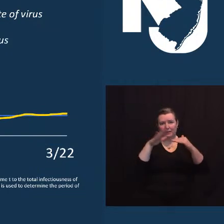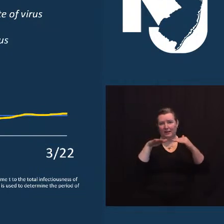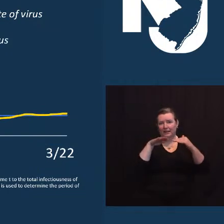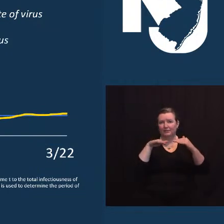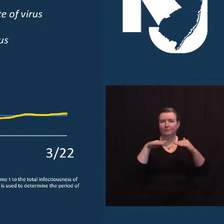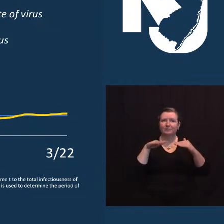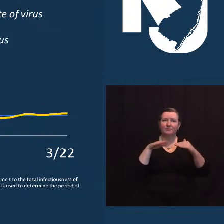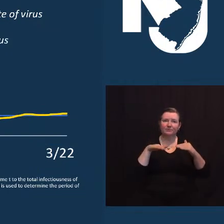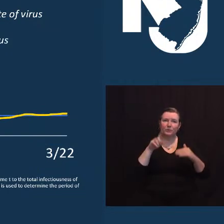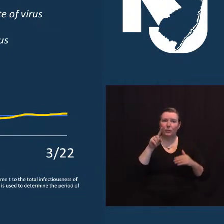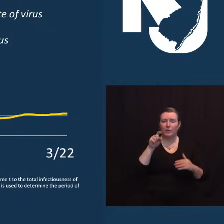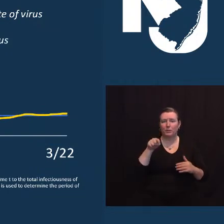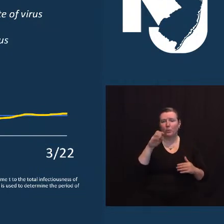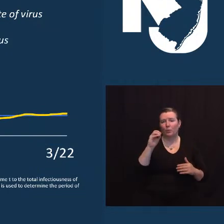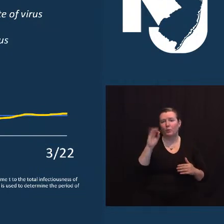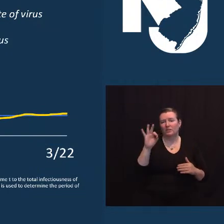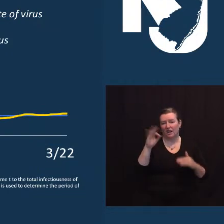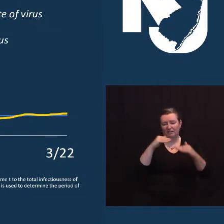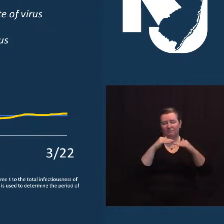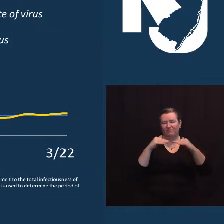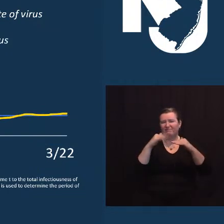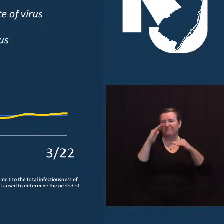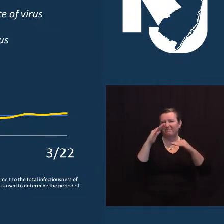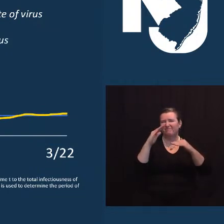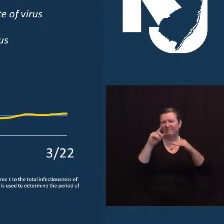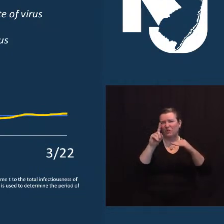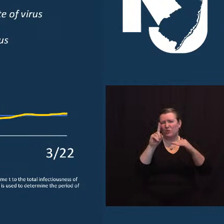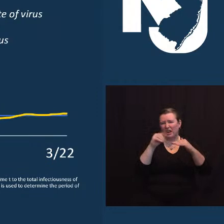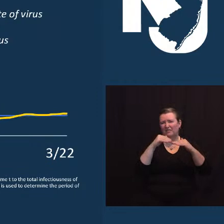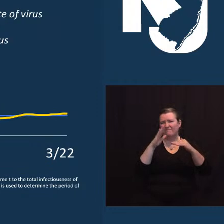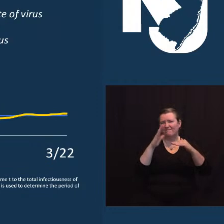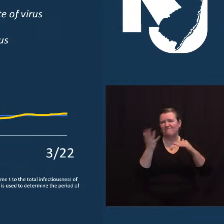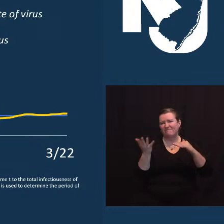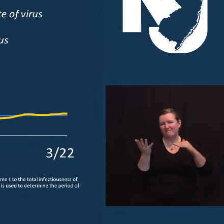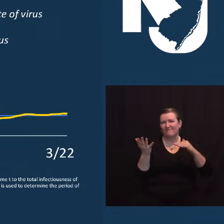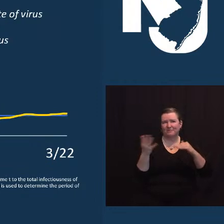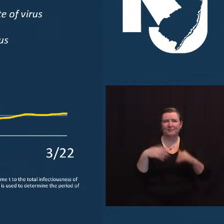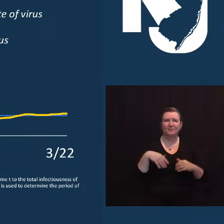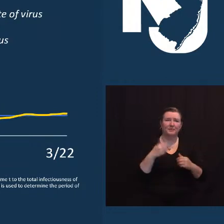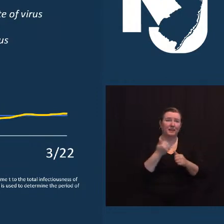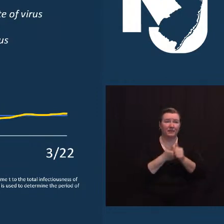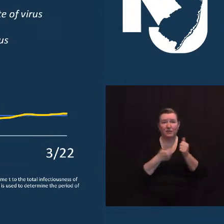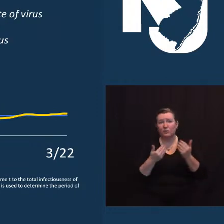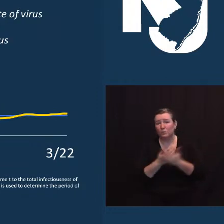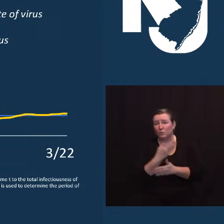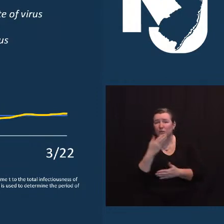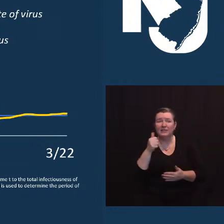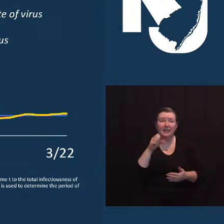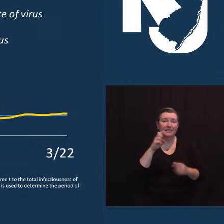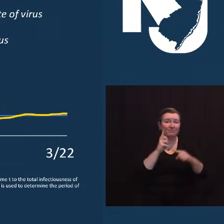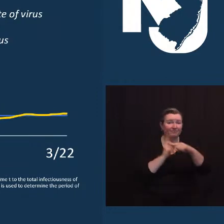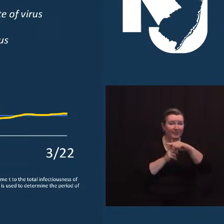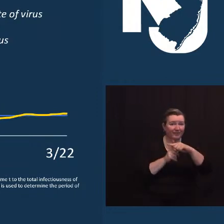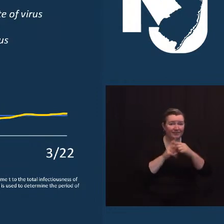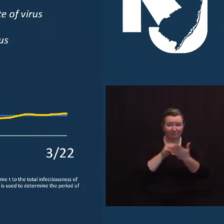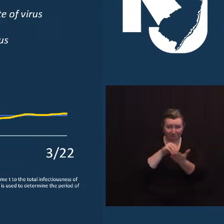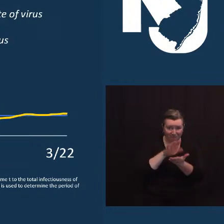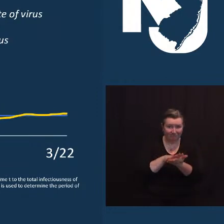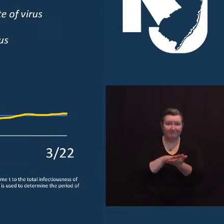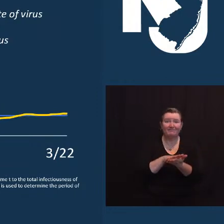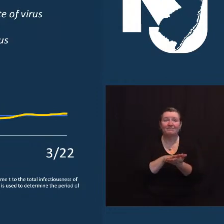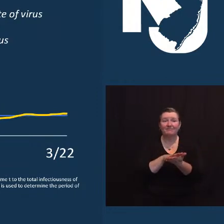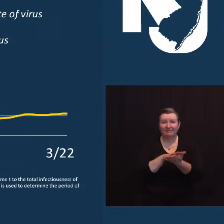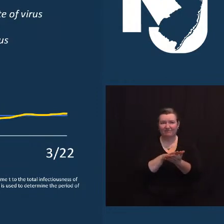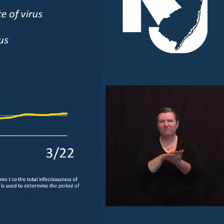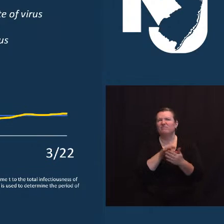at 1.09. This means that every new case we record is directly leading to at least one other case. The spread of